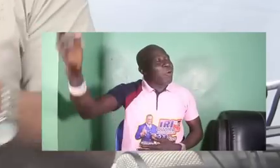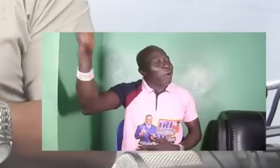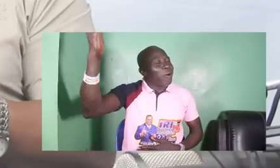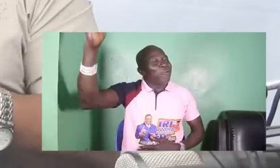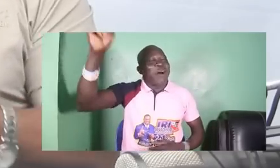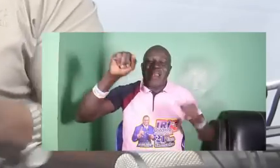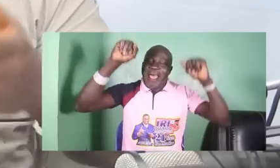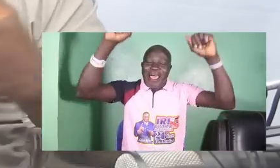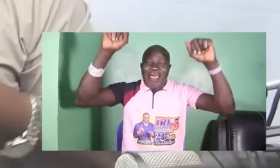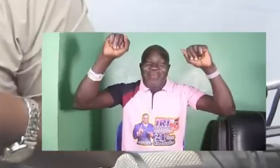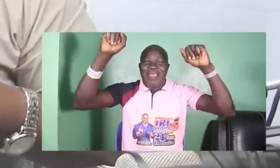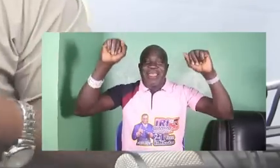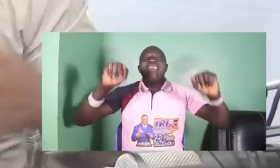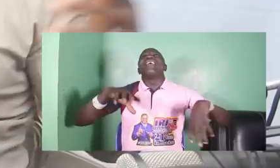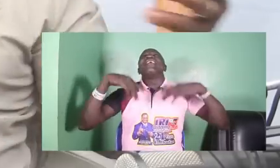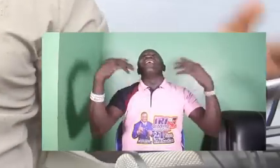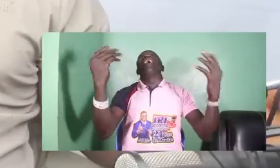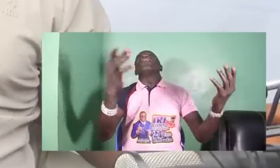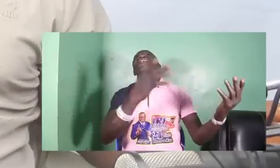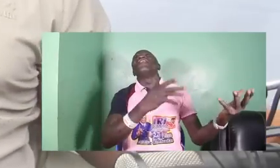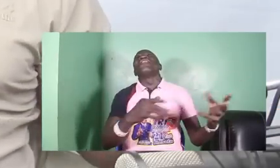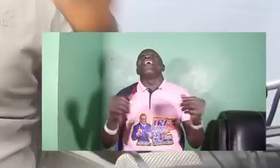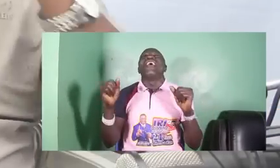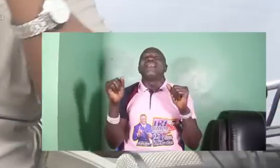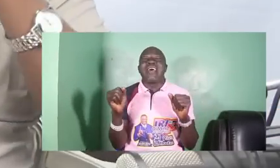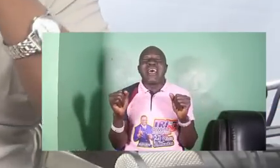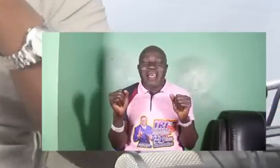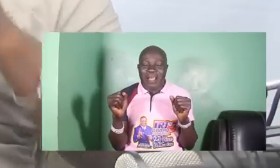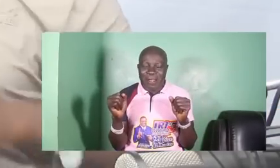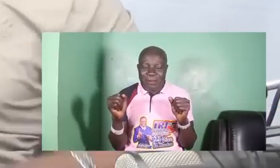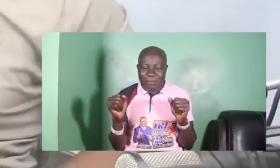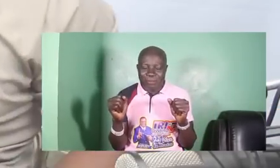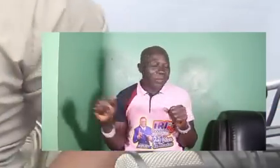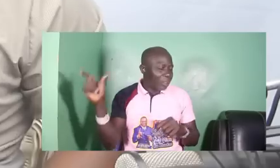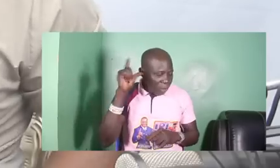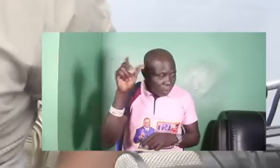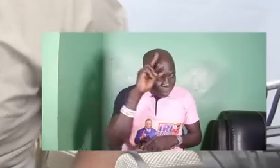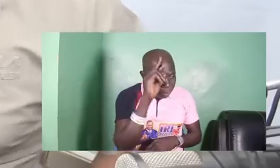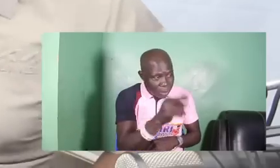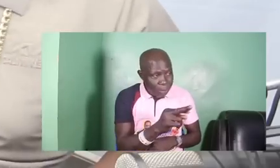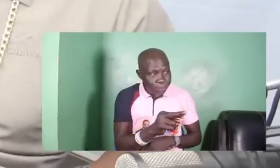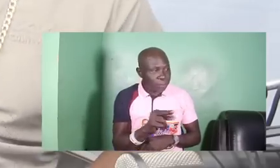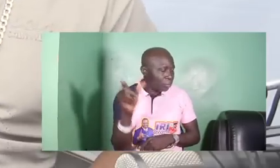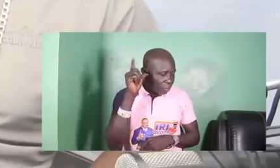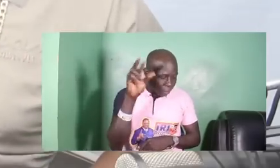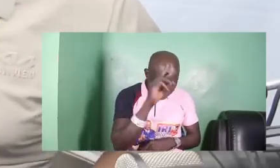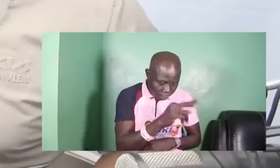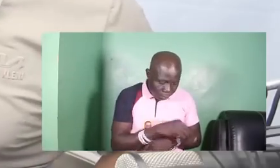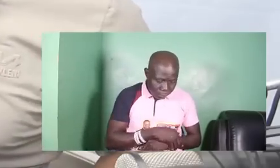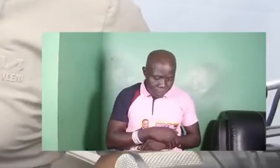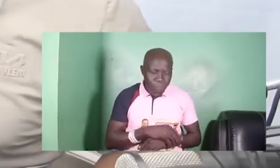o gogo fale mi iya nu loruko re gbo mi sa mo bere this is sir gbo mi sa yes